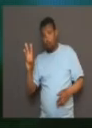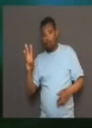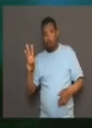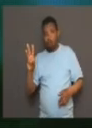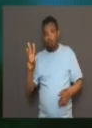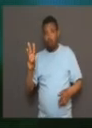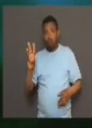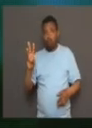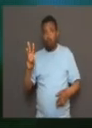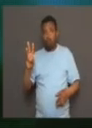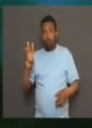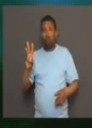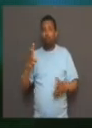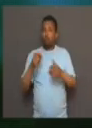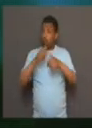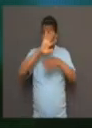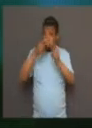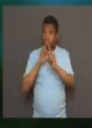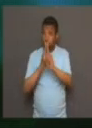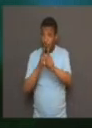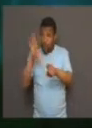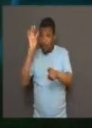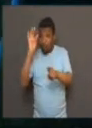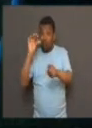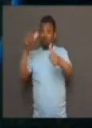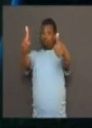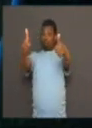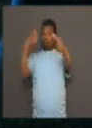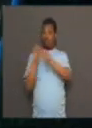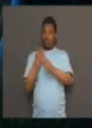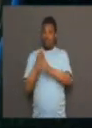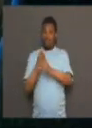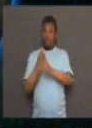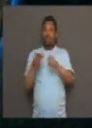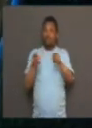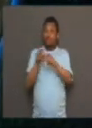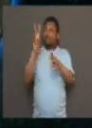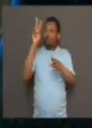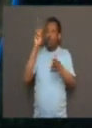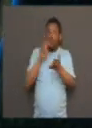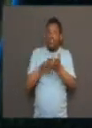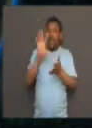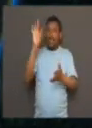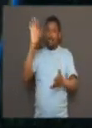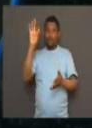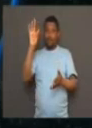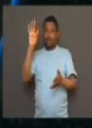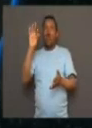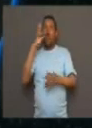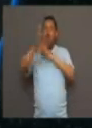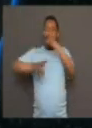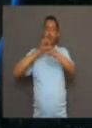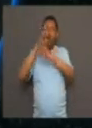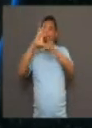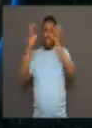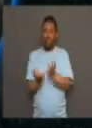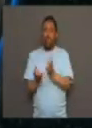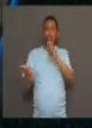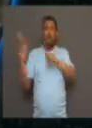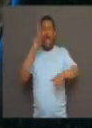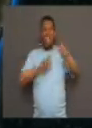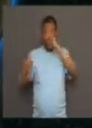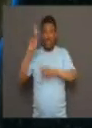everyone? Great job! As of 2009, the world's